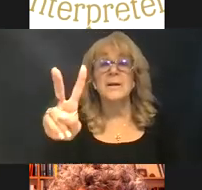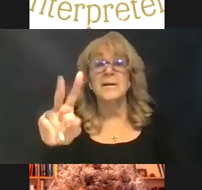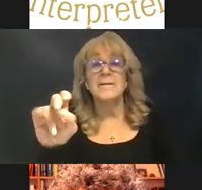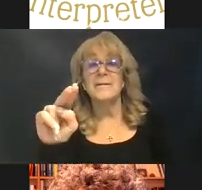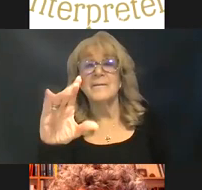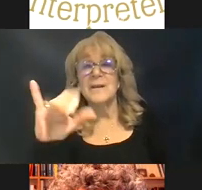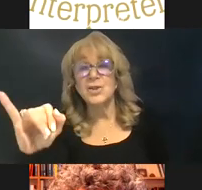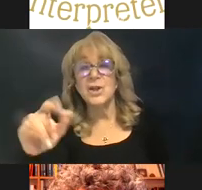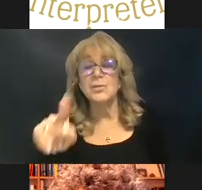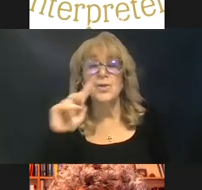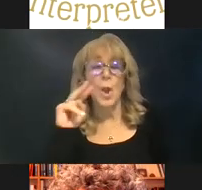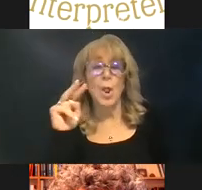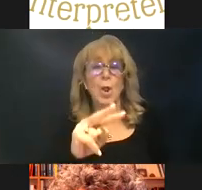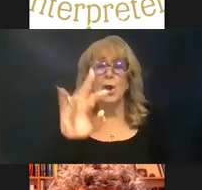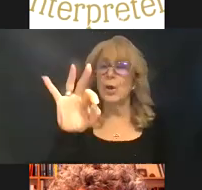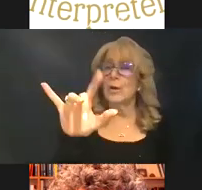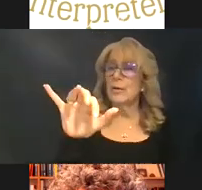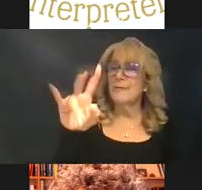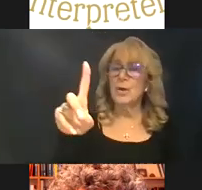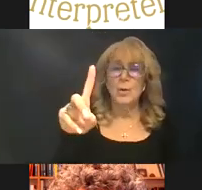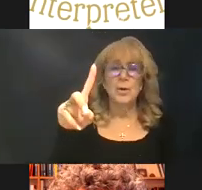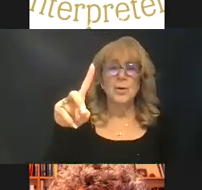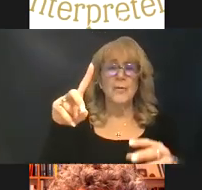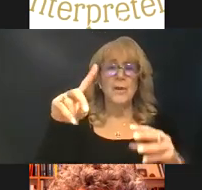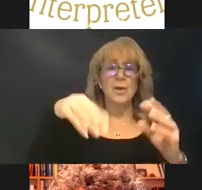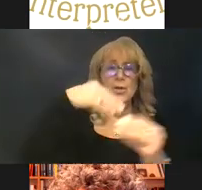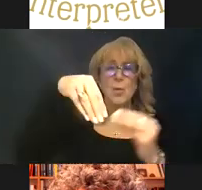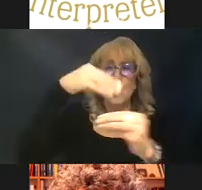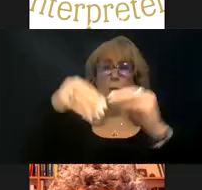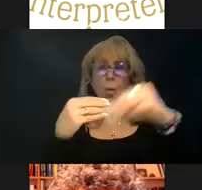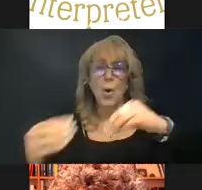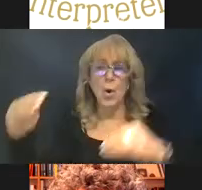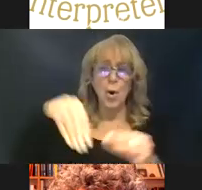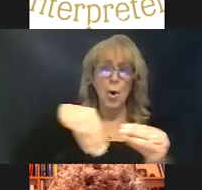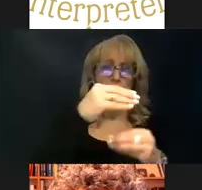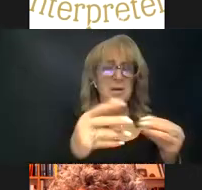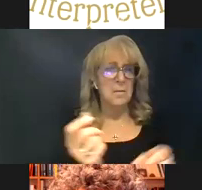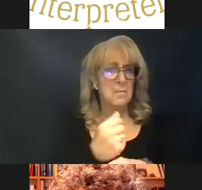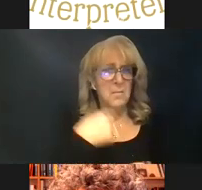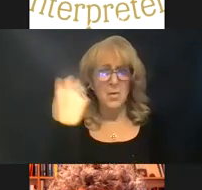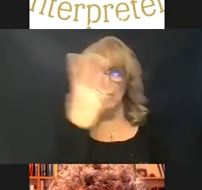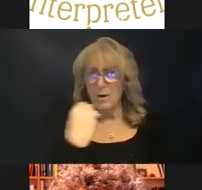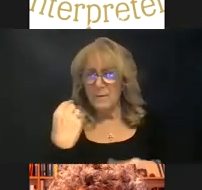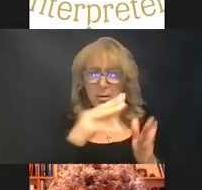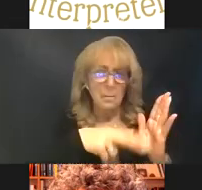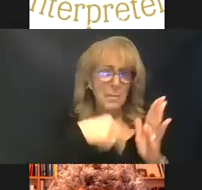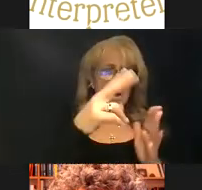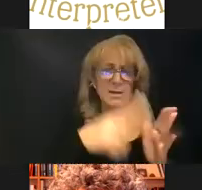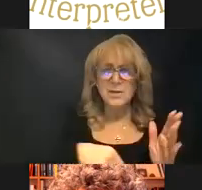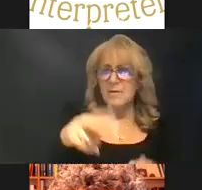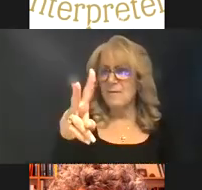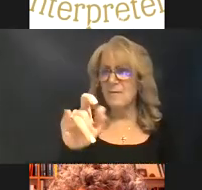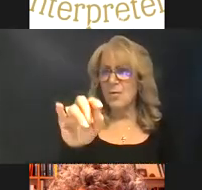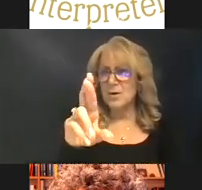too. And he was looking how the fluids are swirling, and he was making all these beautiful paintings and sketches of vortices. And this is